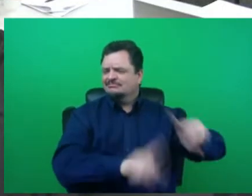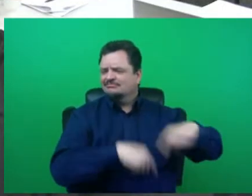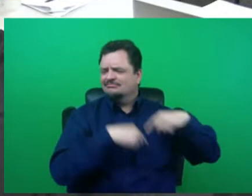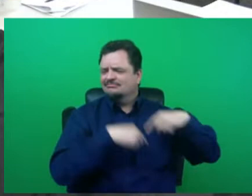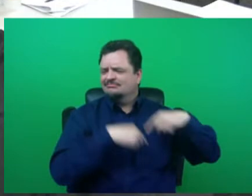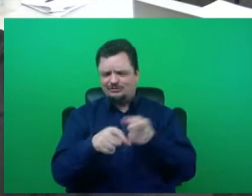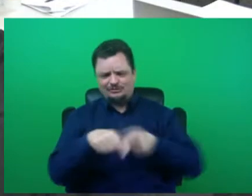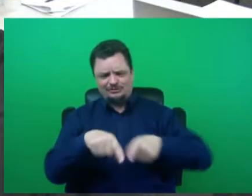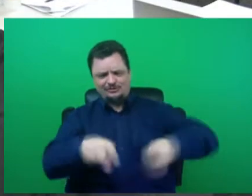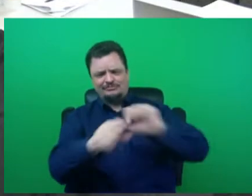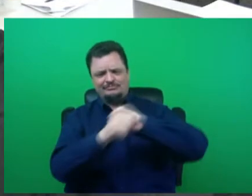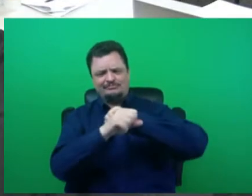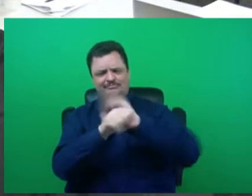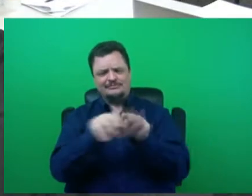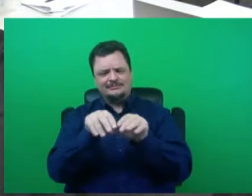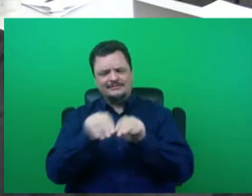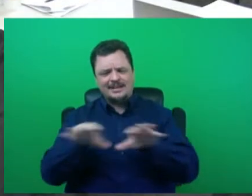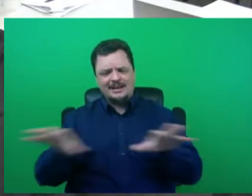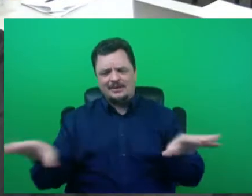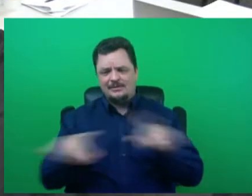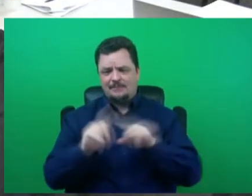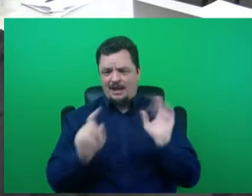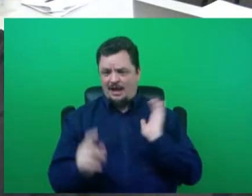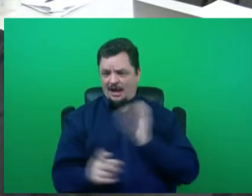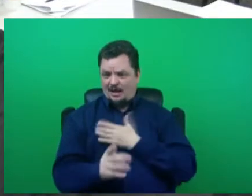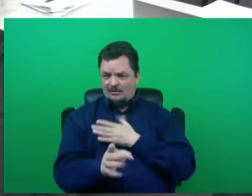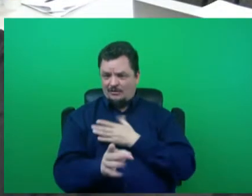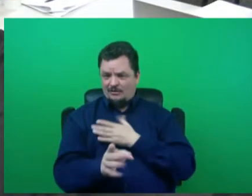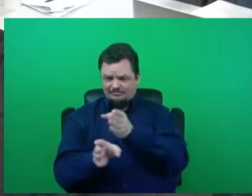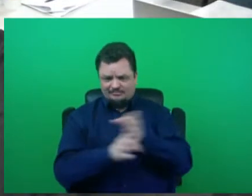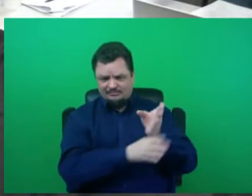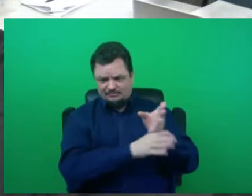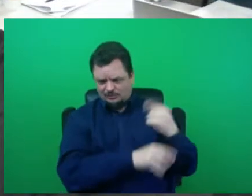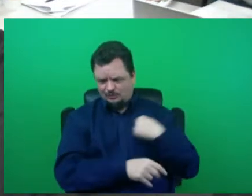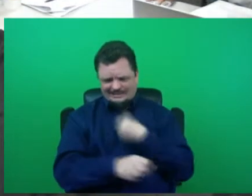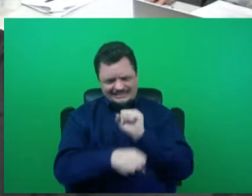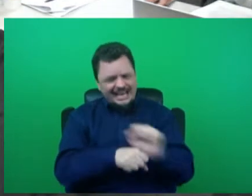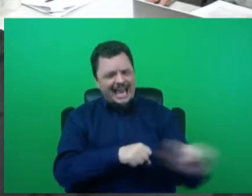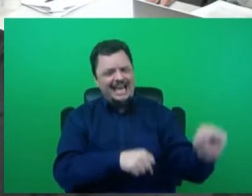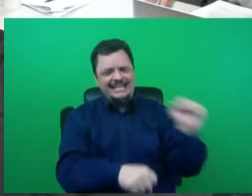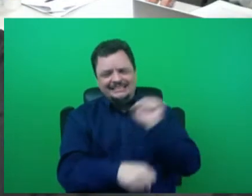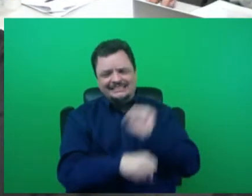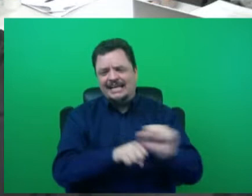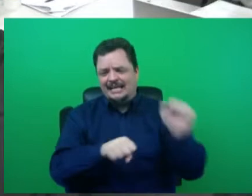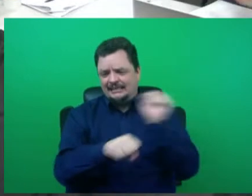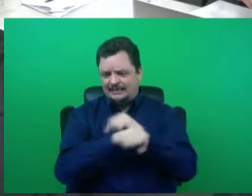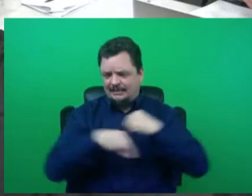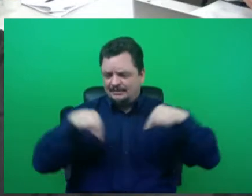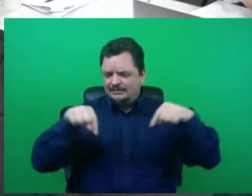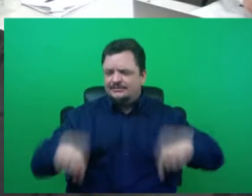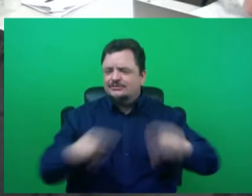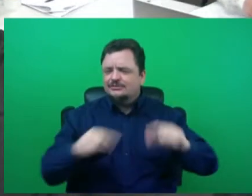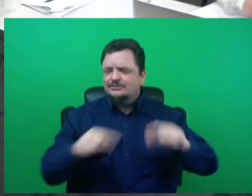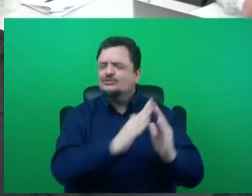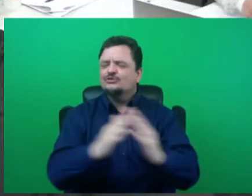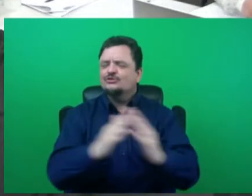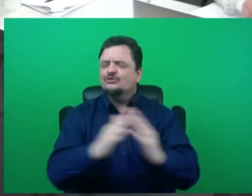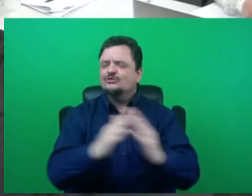We have tirelessly worked to ensure that this community has continued to receive adequate and appropriate nursing